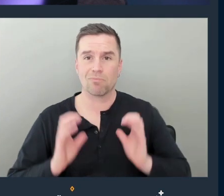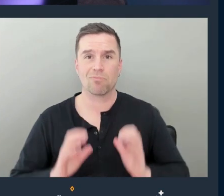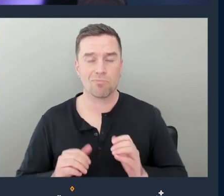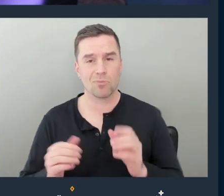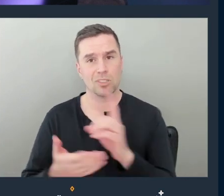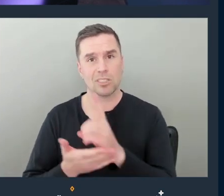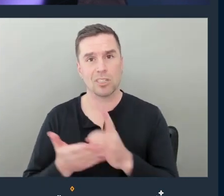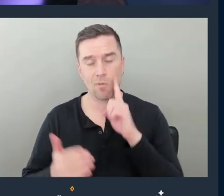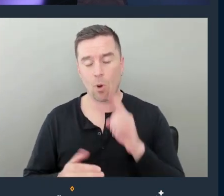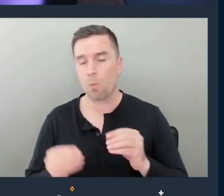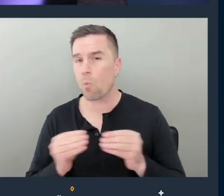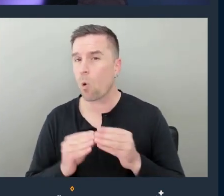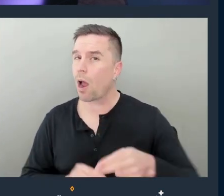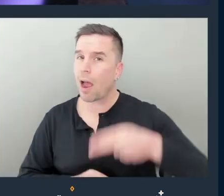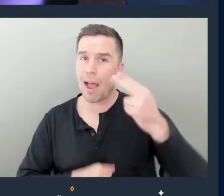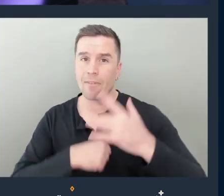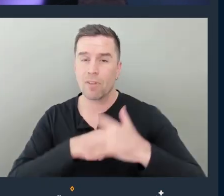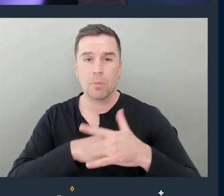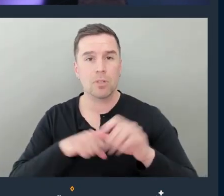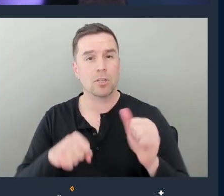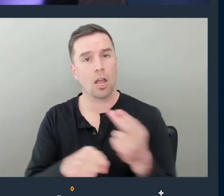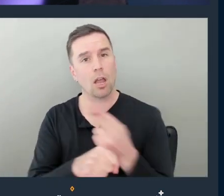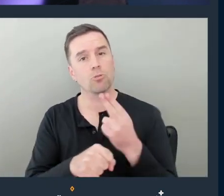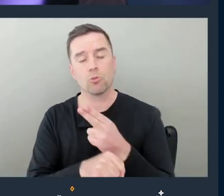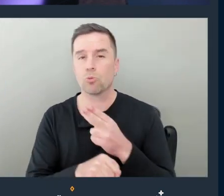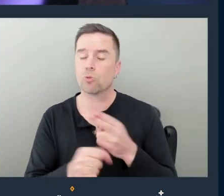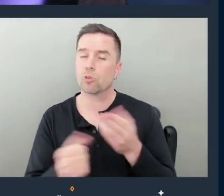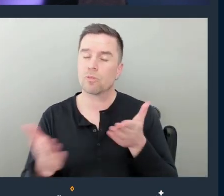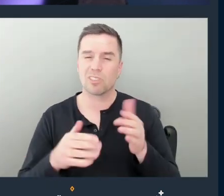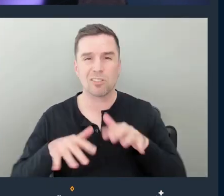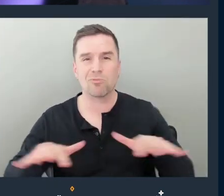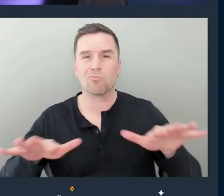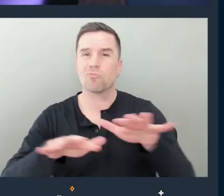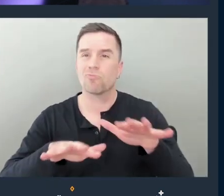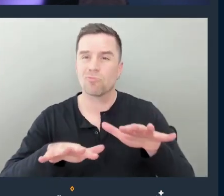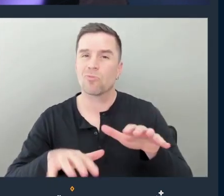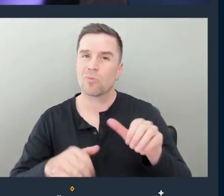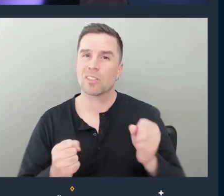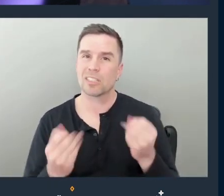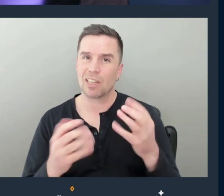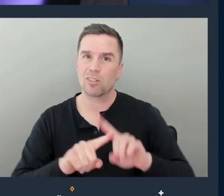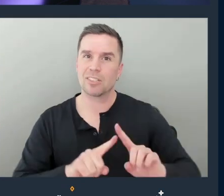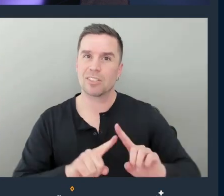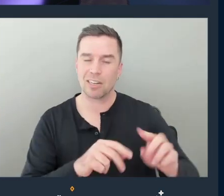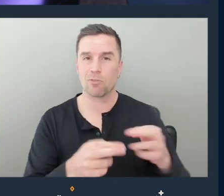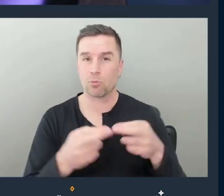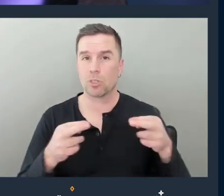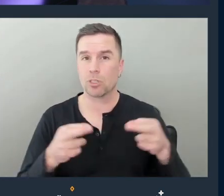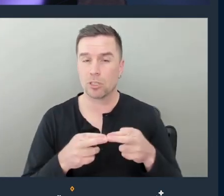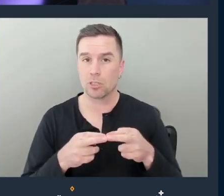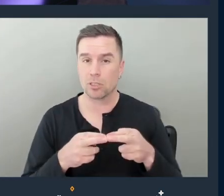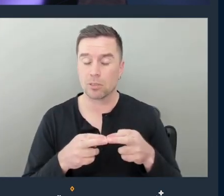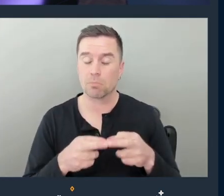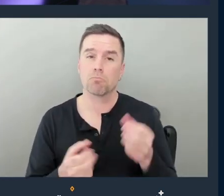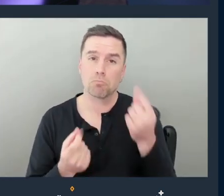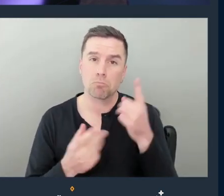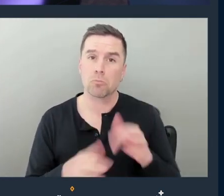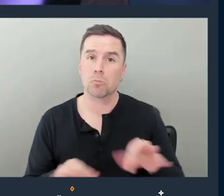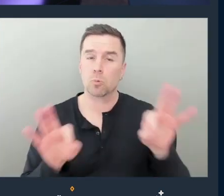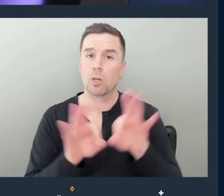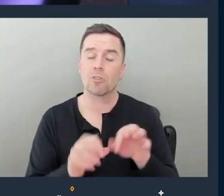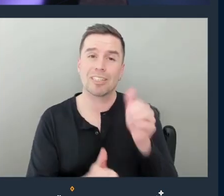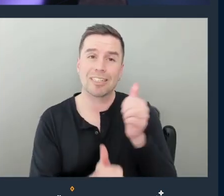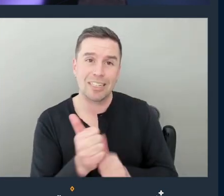then also use services across multiple regions. In doing so, it's important to understand that each instance of S3 in a region is